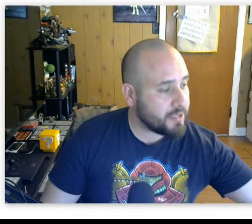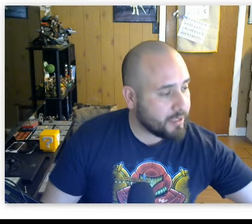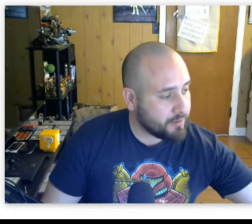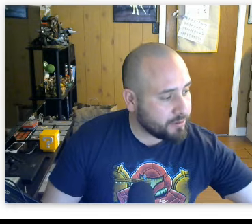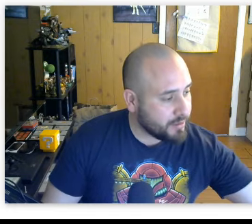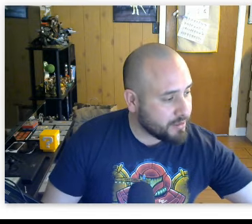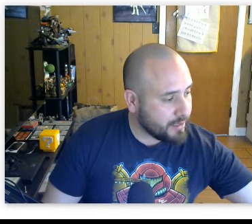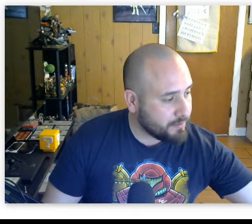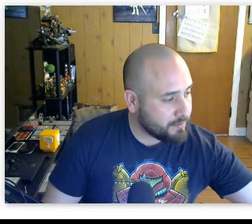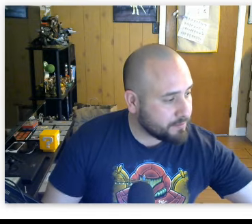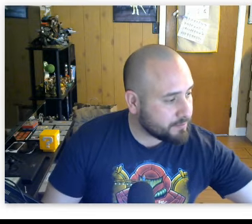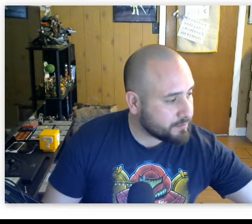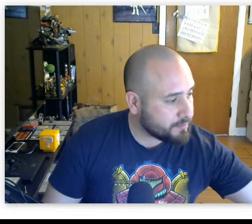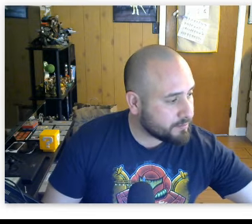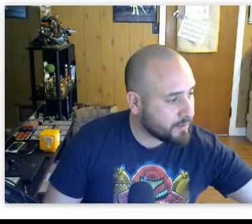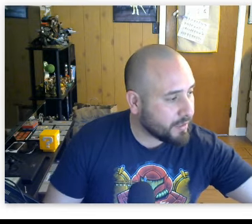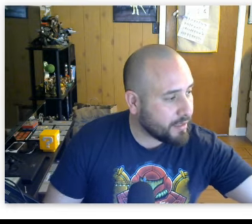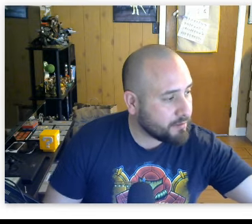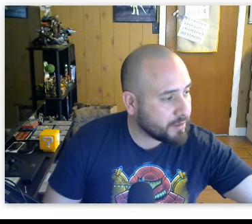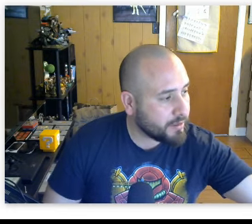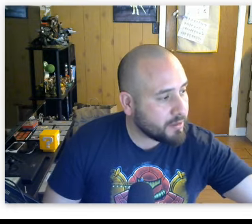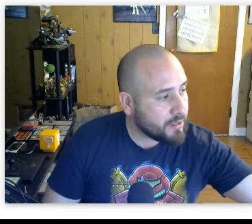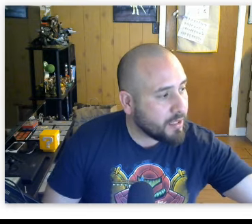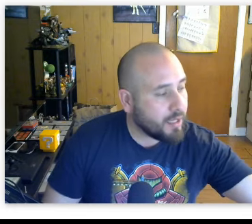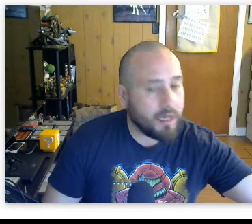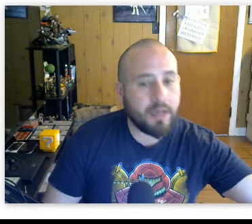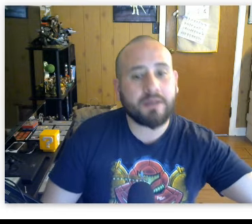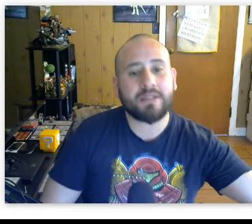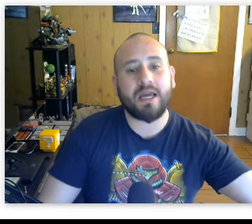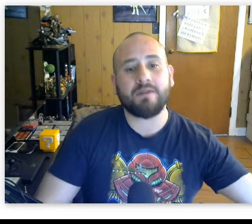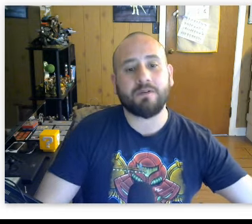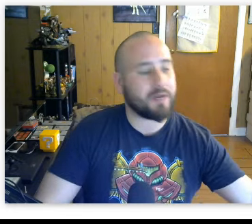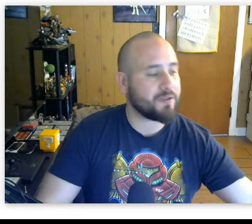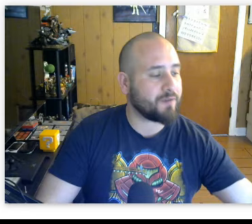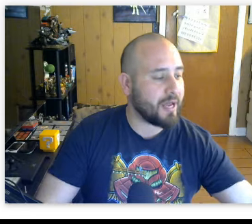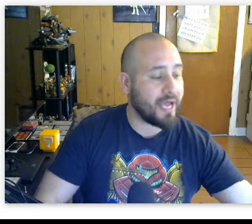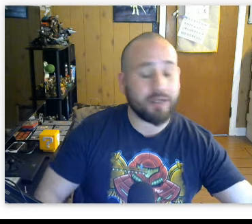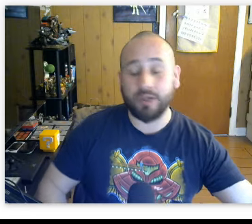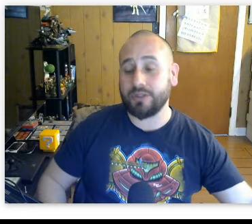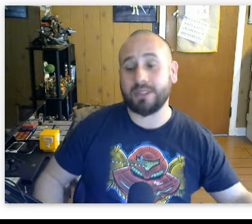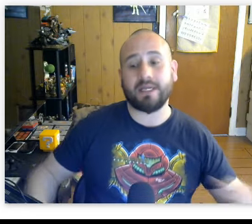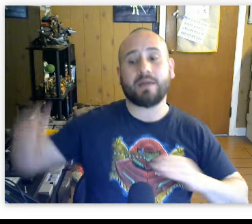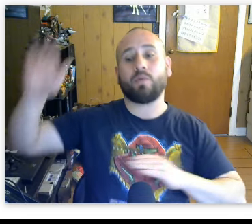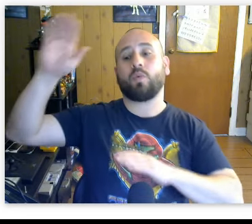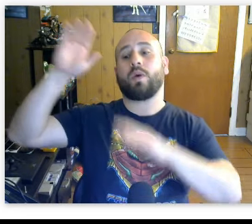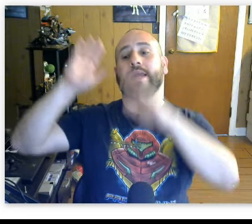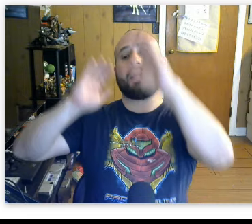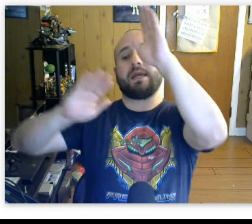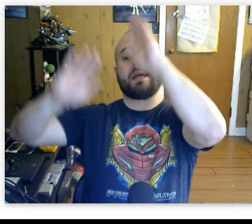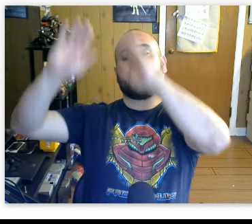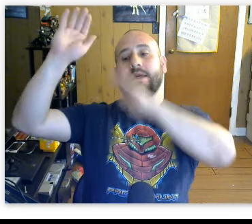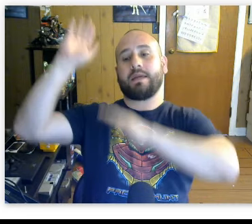Let me check how we're doing on time. Okay, we're good. The sign for French fry. I taught you this sign like way